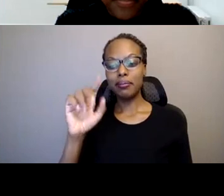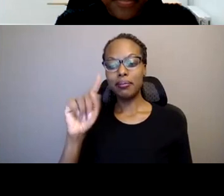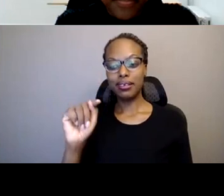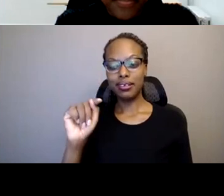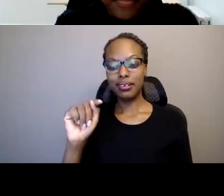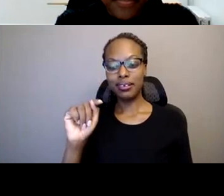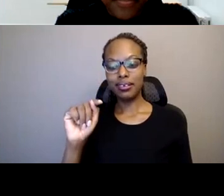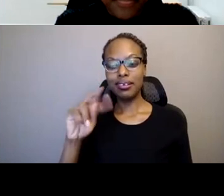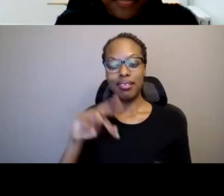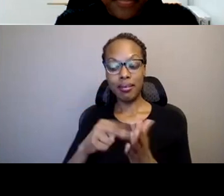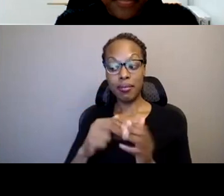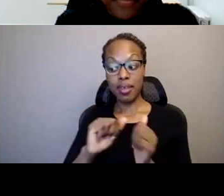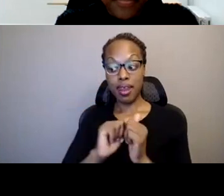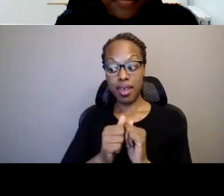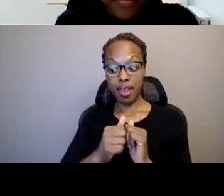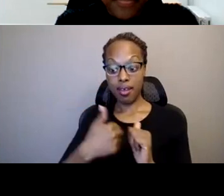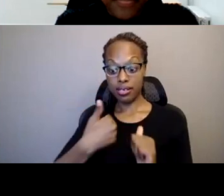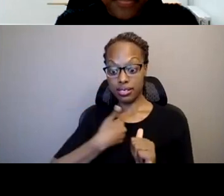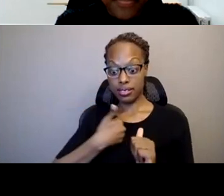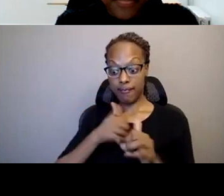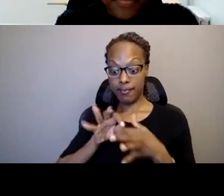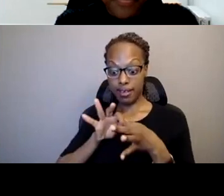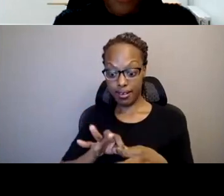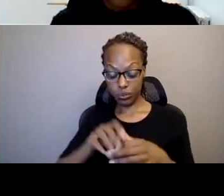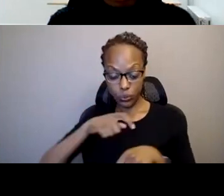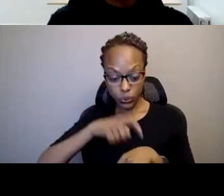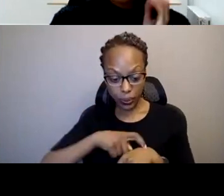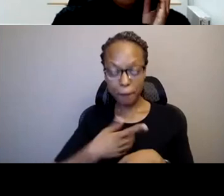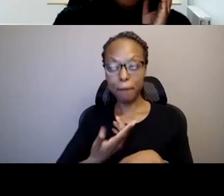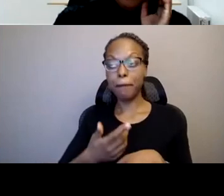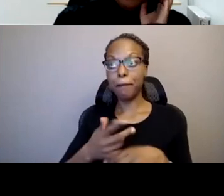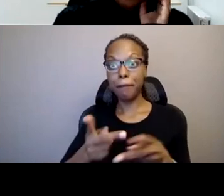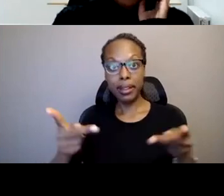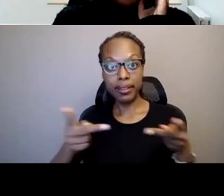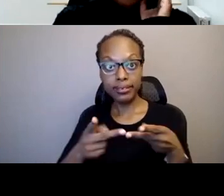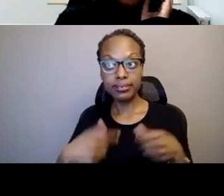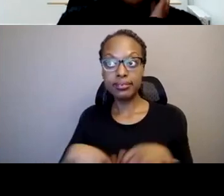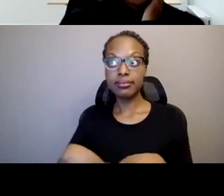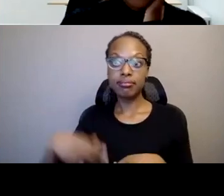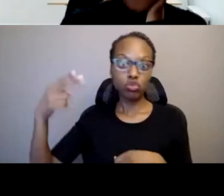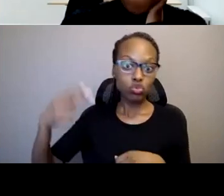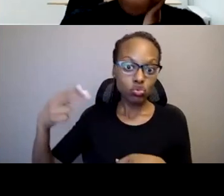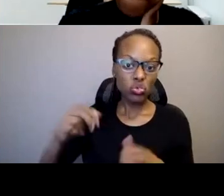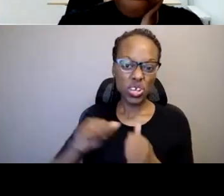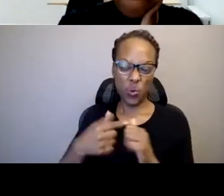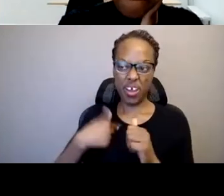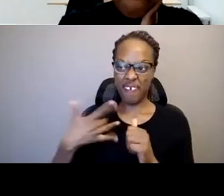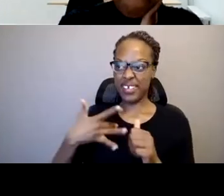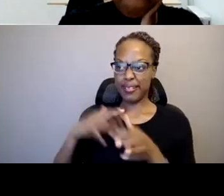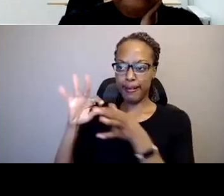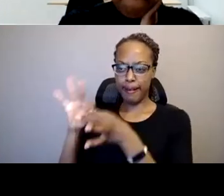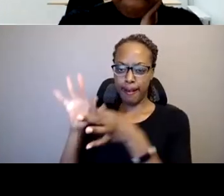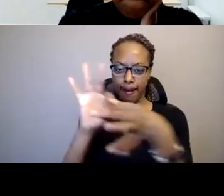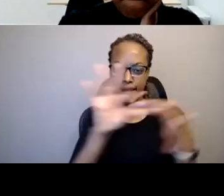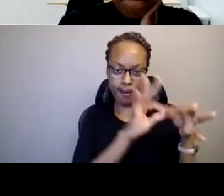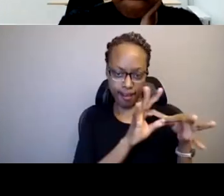connected to time and space and place, and to history. And sometimes that can actually help us to reckon